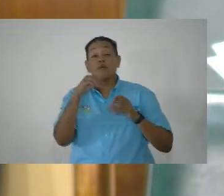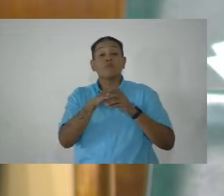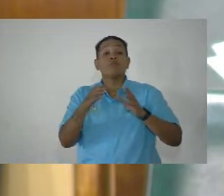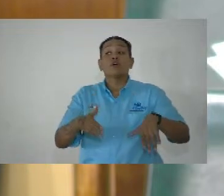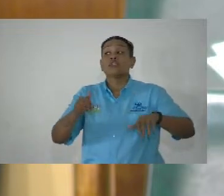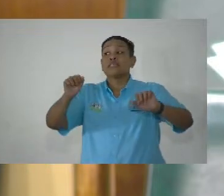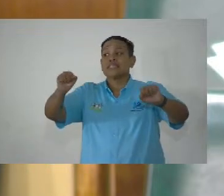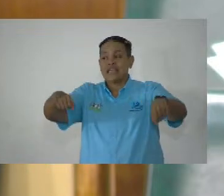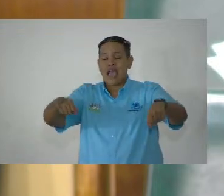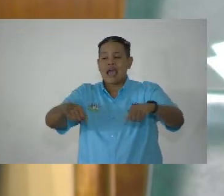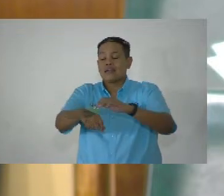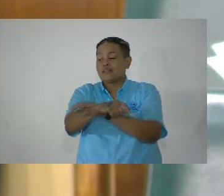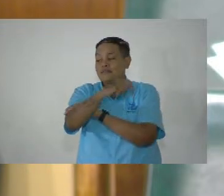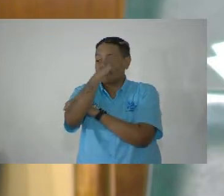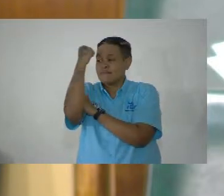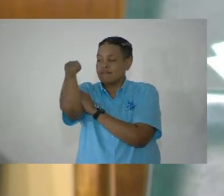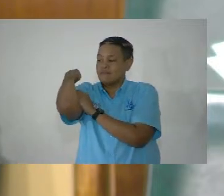can